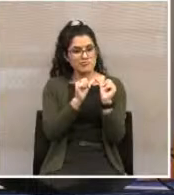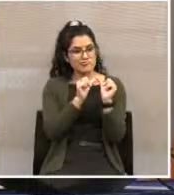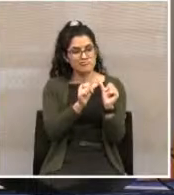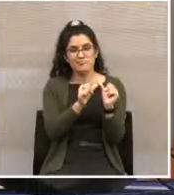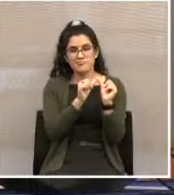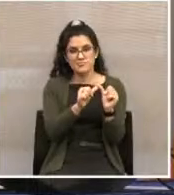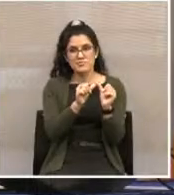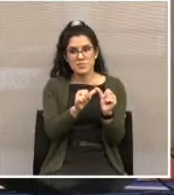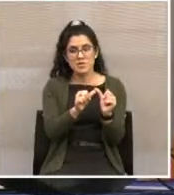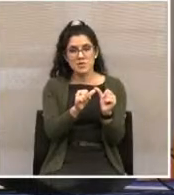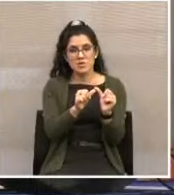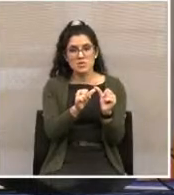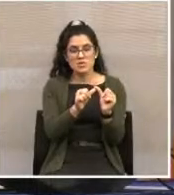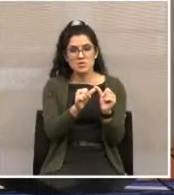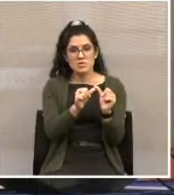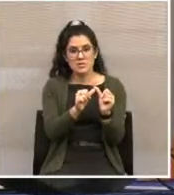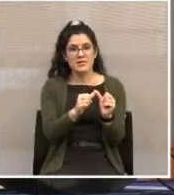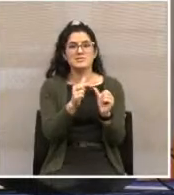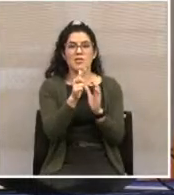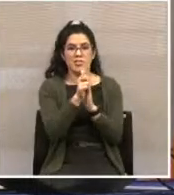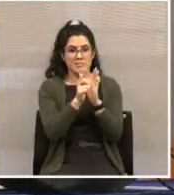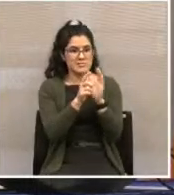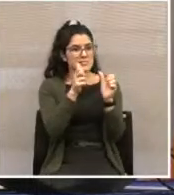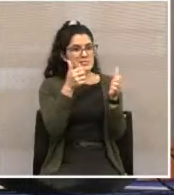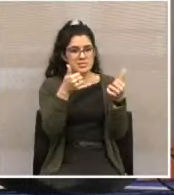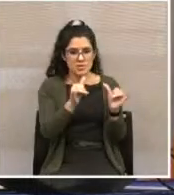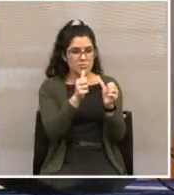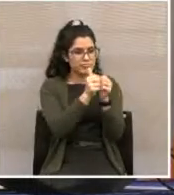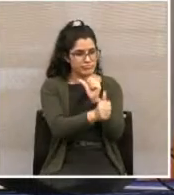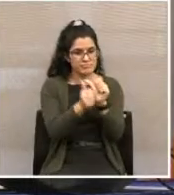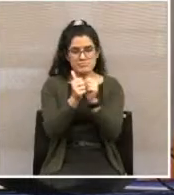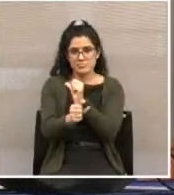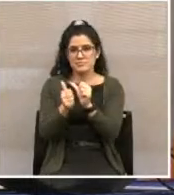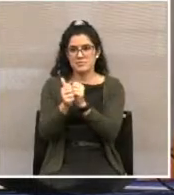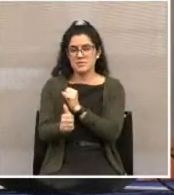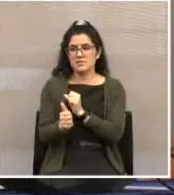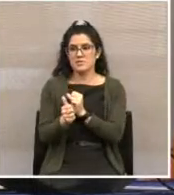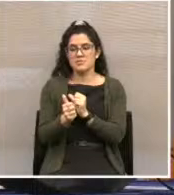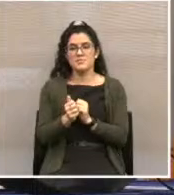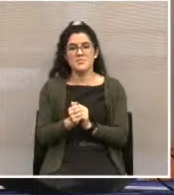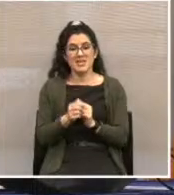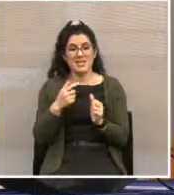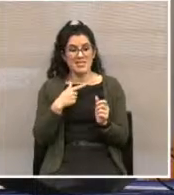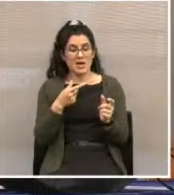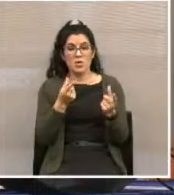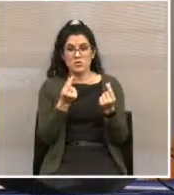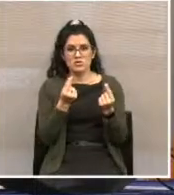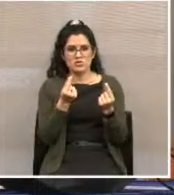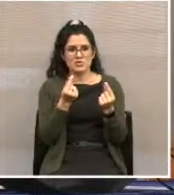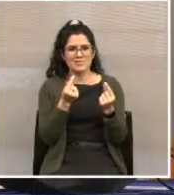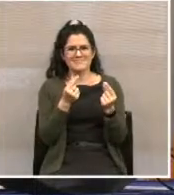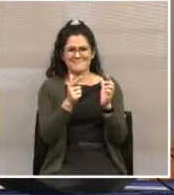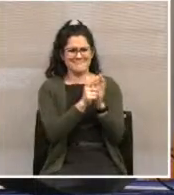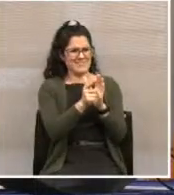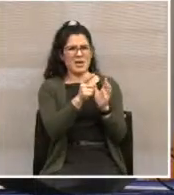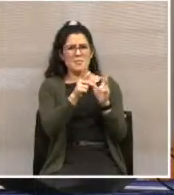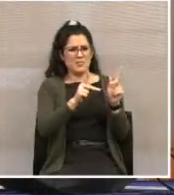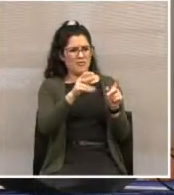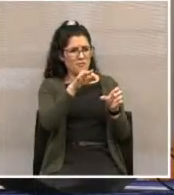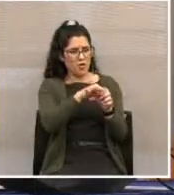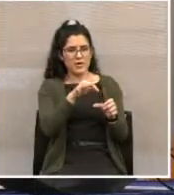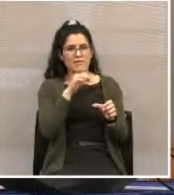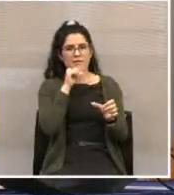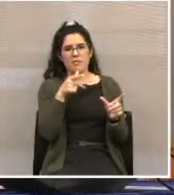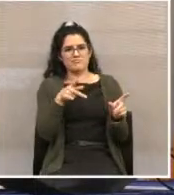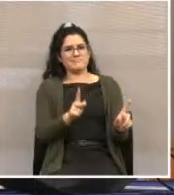to pass pieces of legislation that prohibit individuals from voting. But this